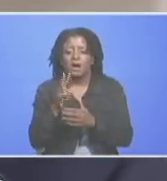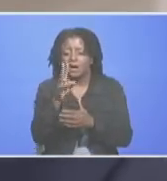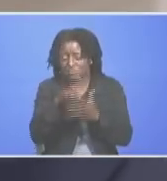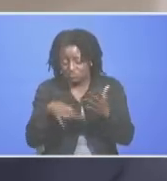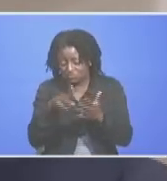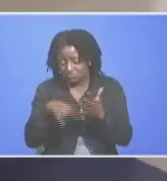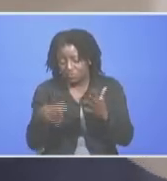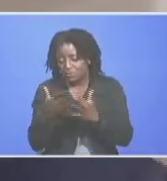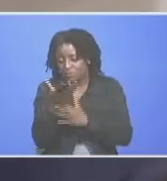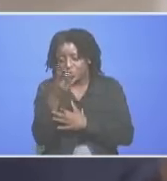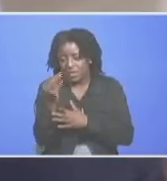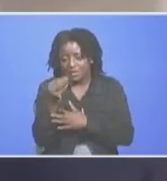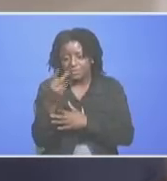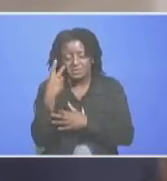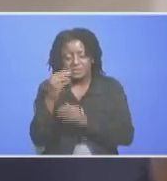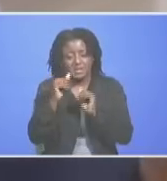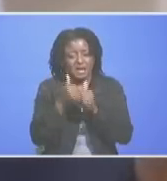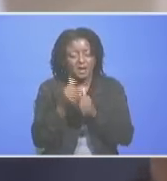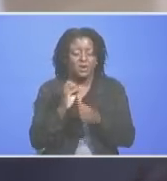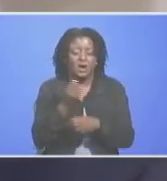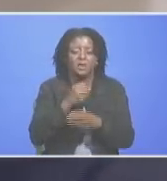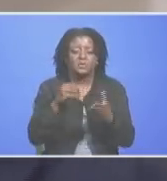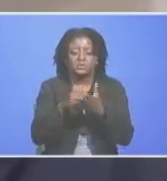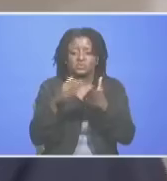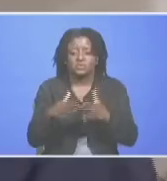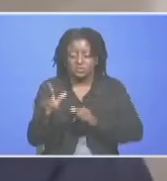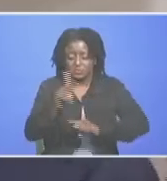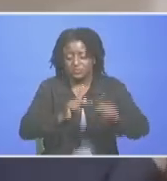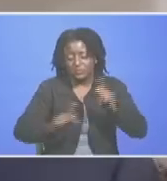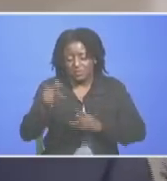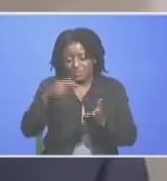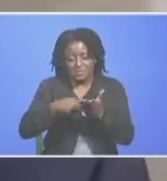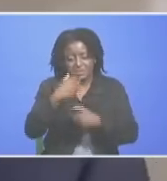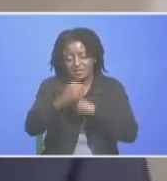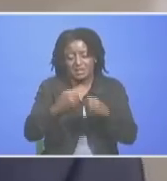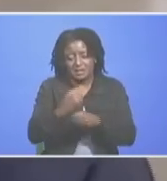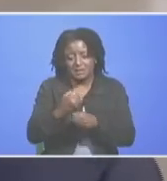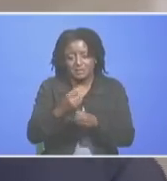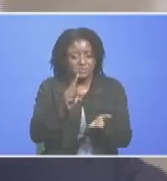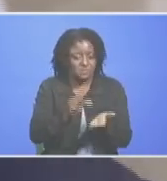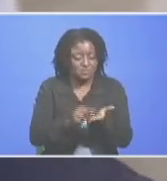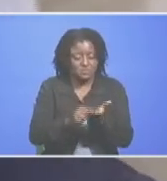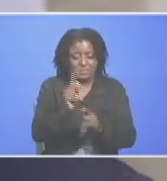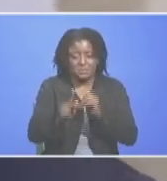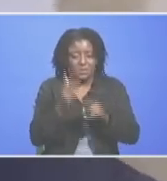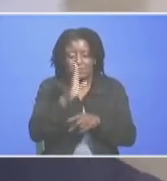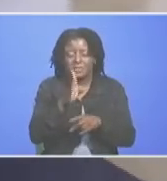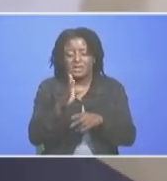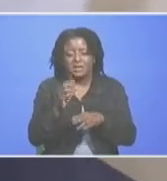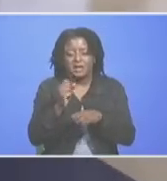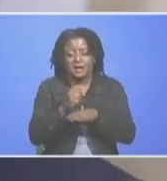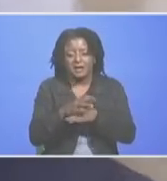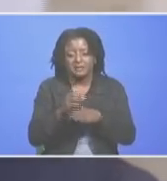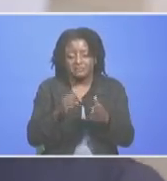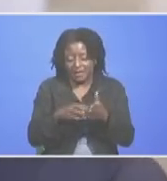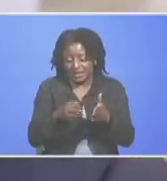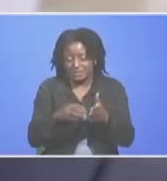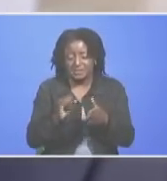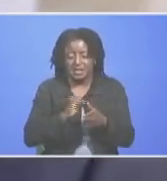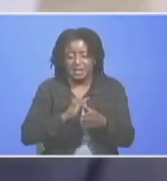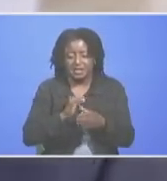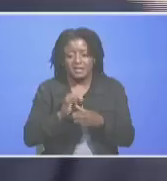see exactly how our students did this year. And of course, the media will be advised. I expect a press conference sometime very early next